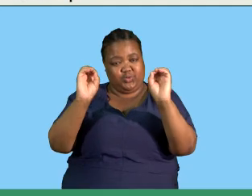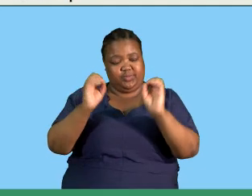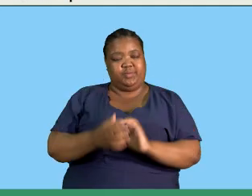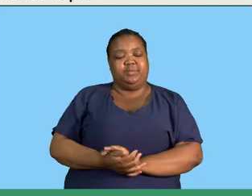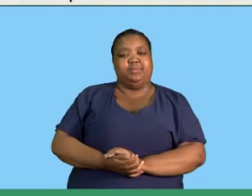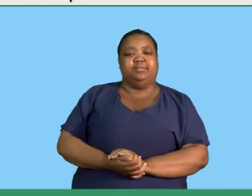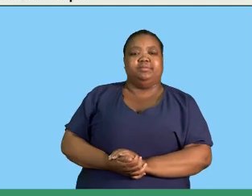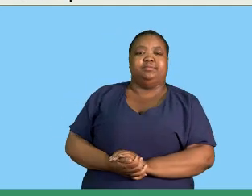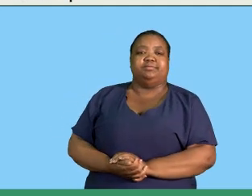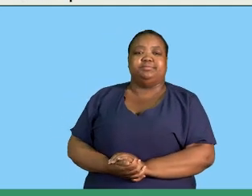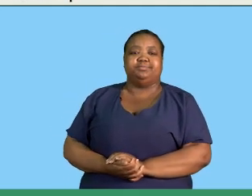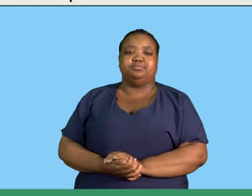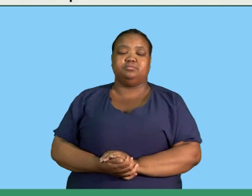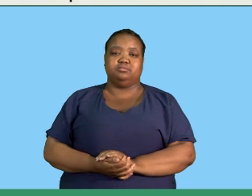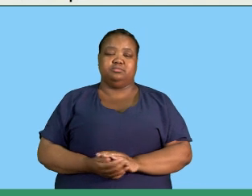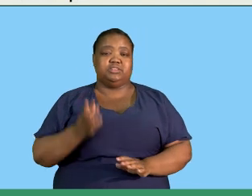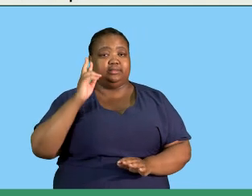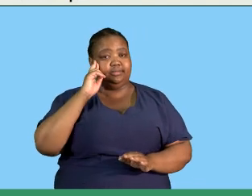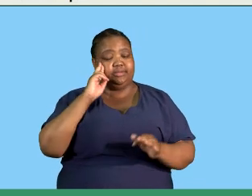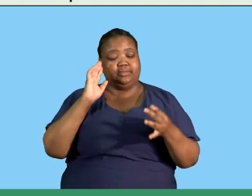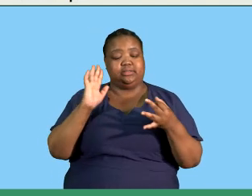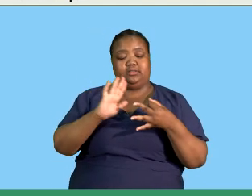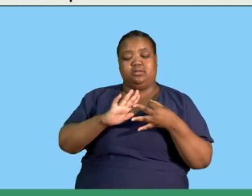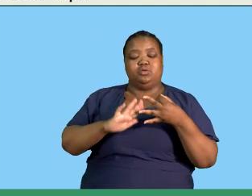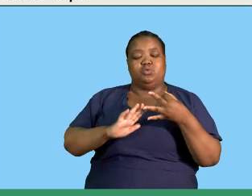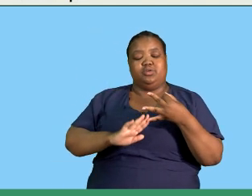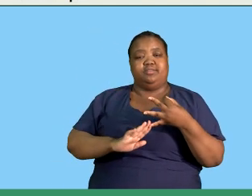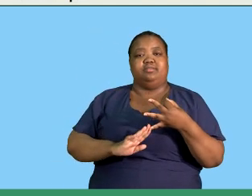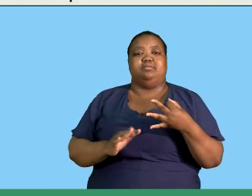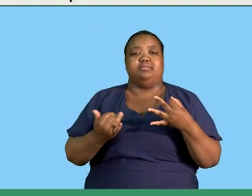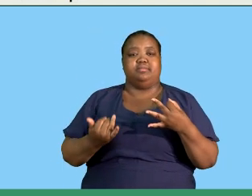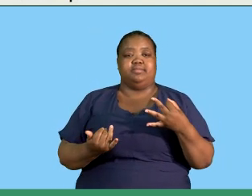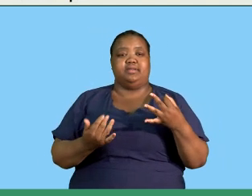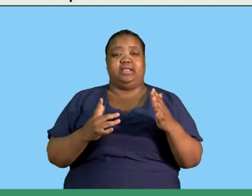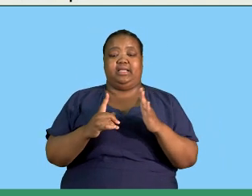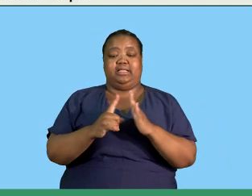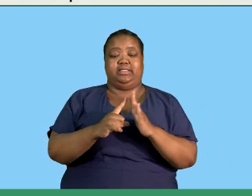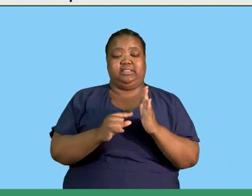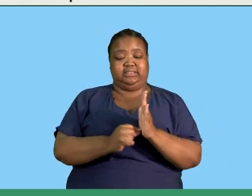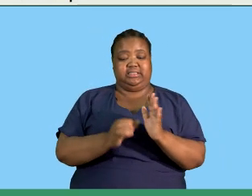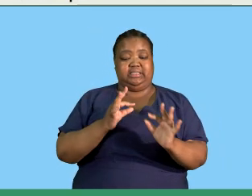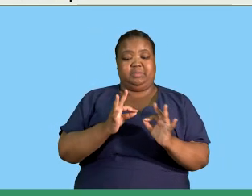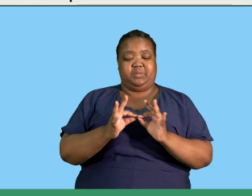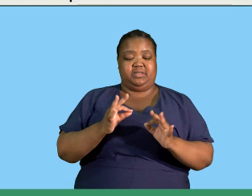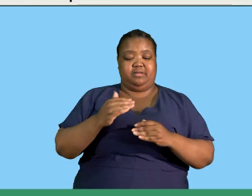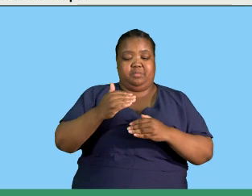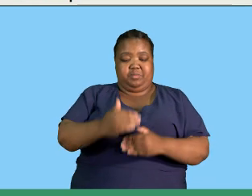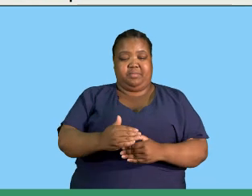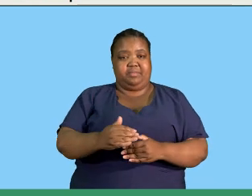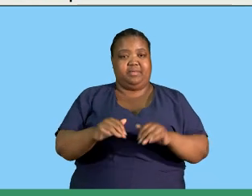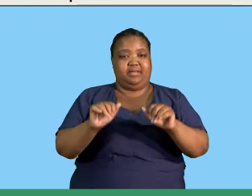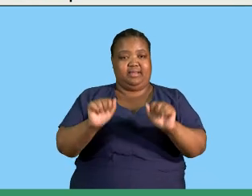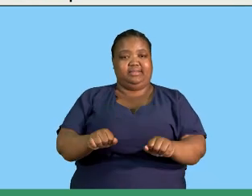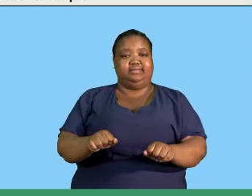Right, don't forget, they asked for 3 steps. Right, specific dates were set by LPD for control